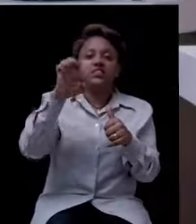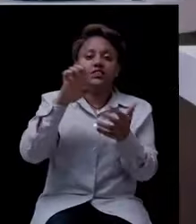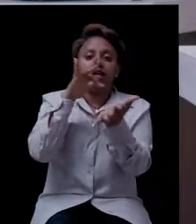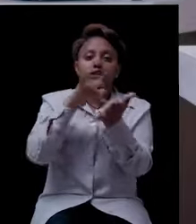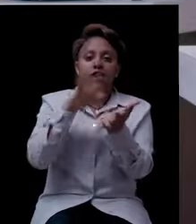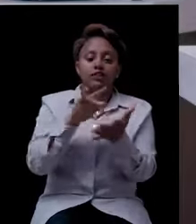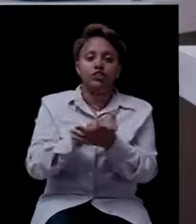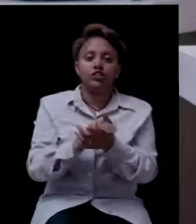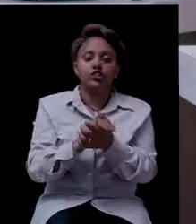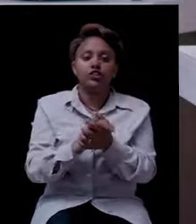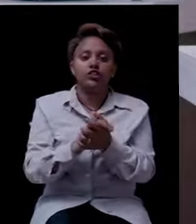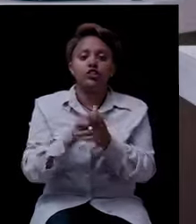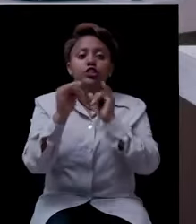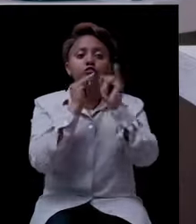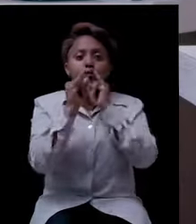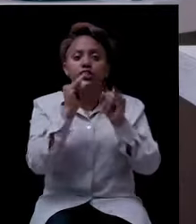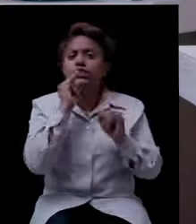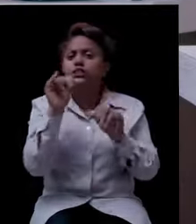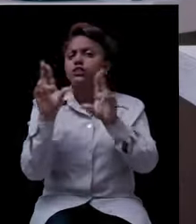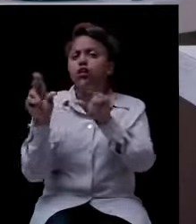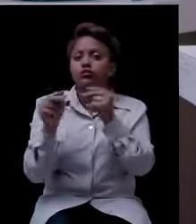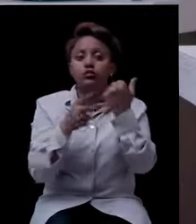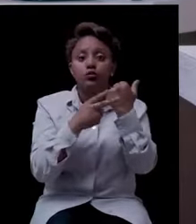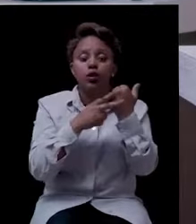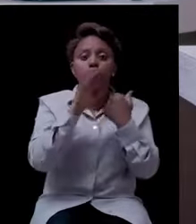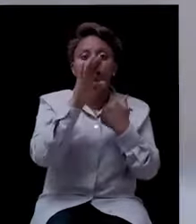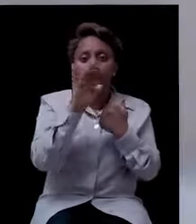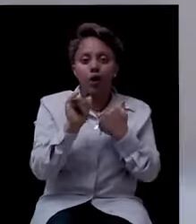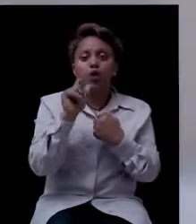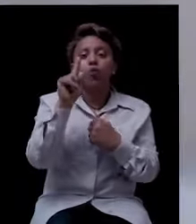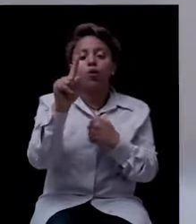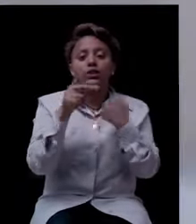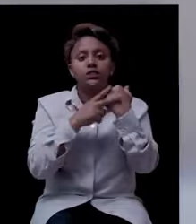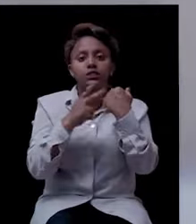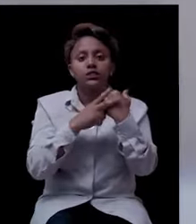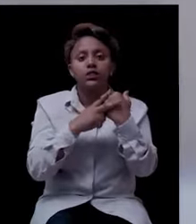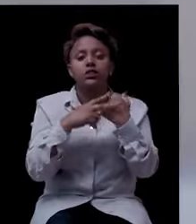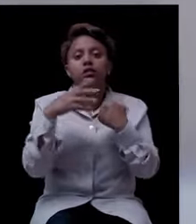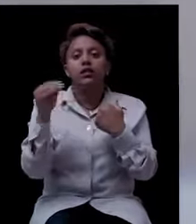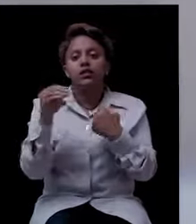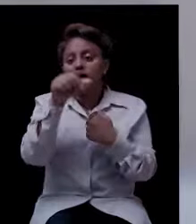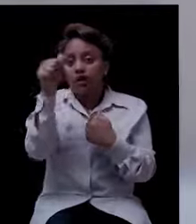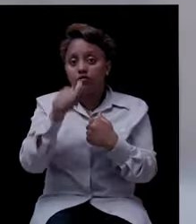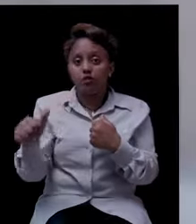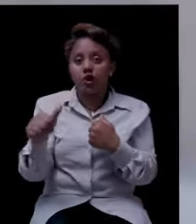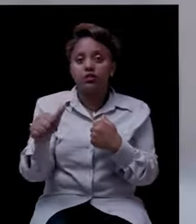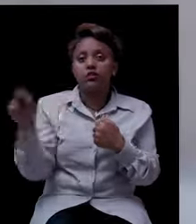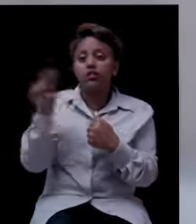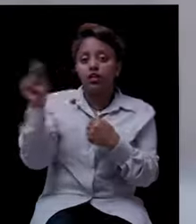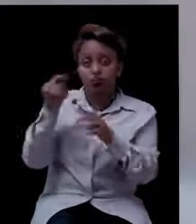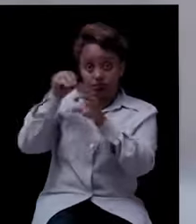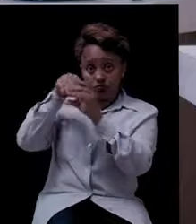The information is not stored by one single entity. In fact, everyone in the network owns